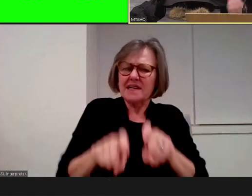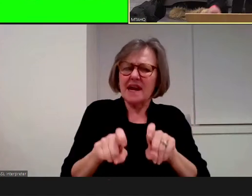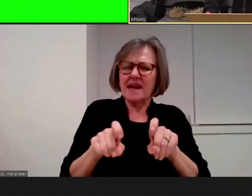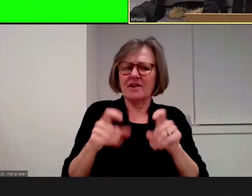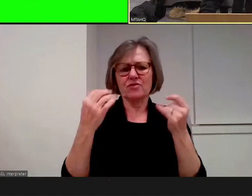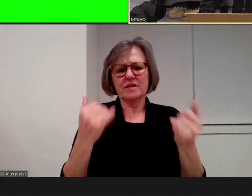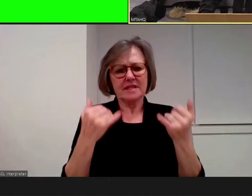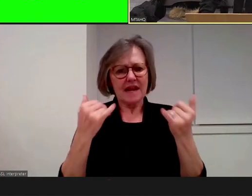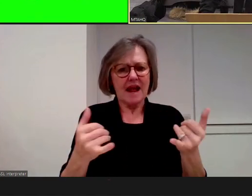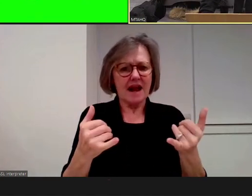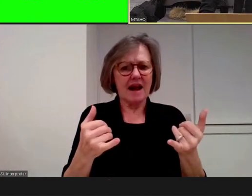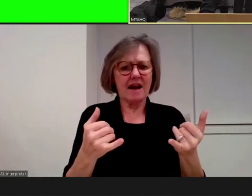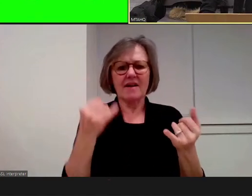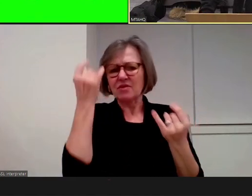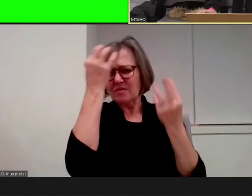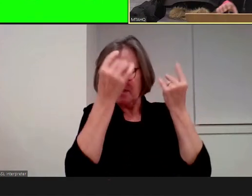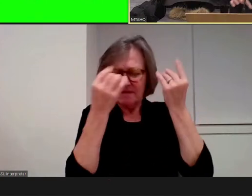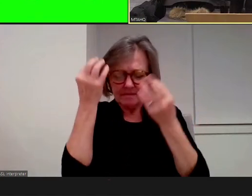very